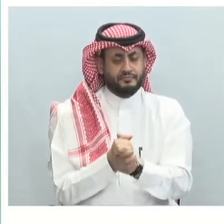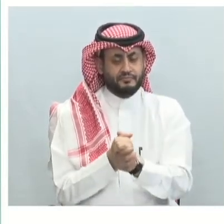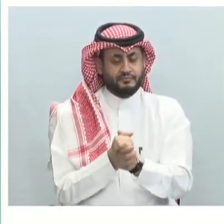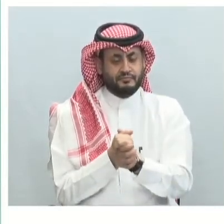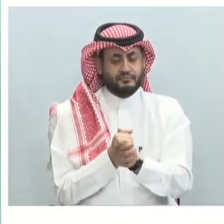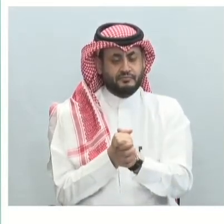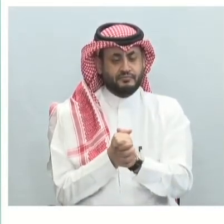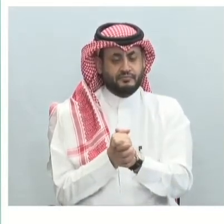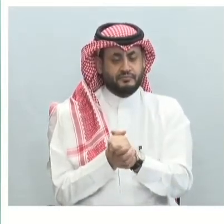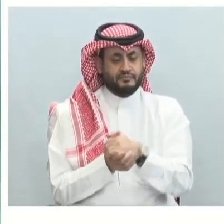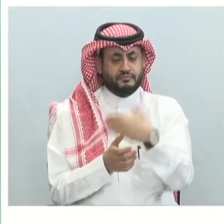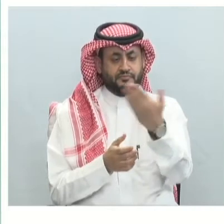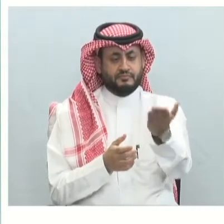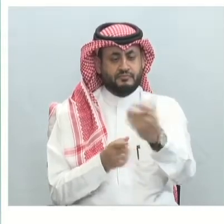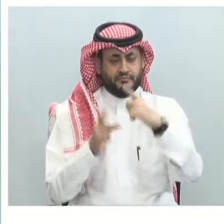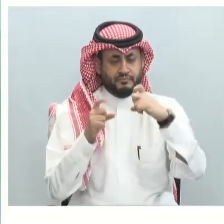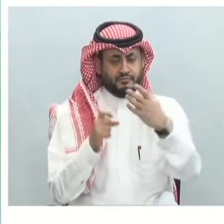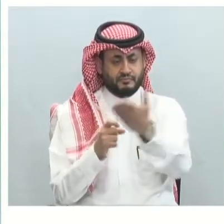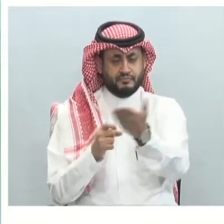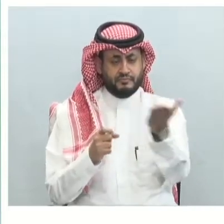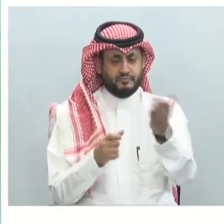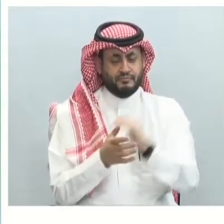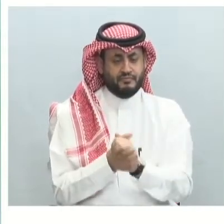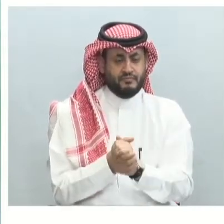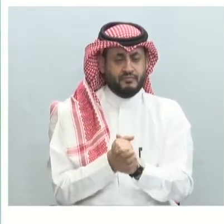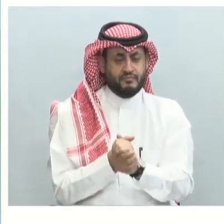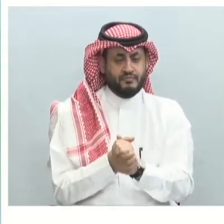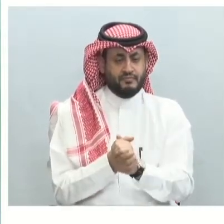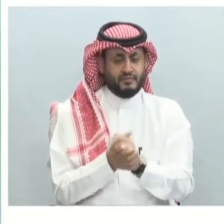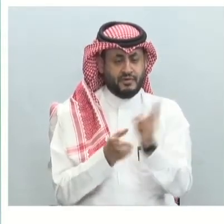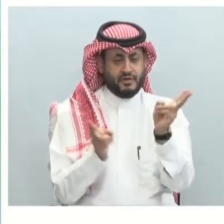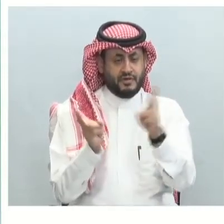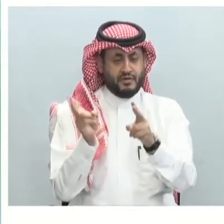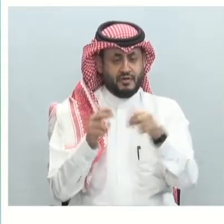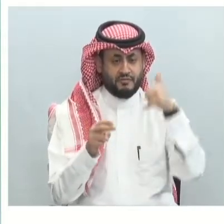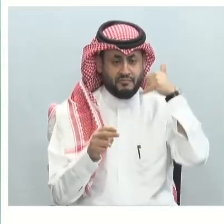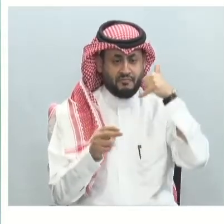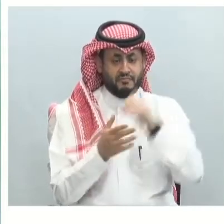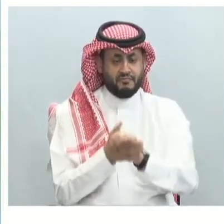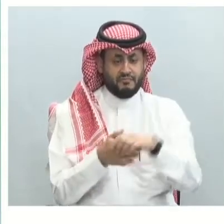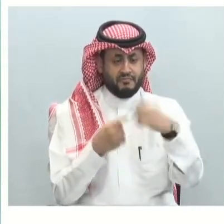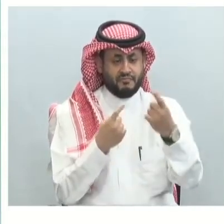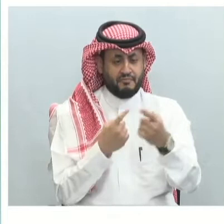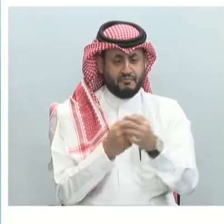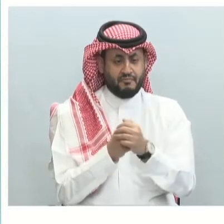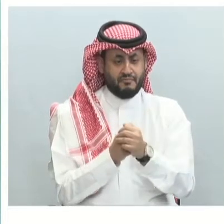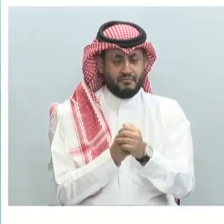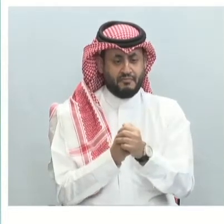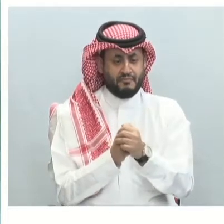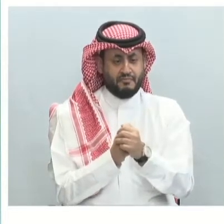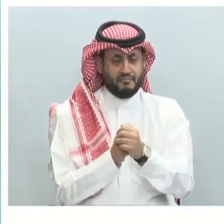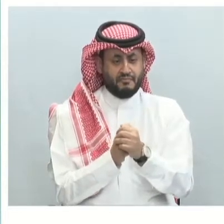doing. Okay, so we have a boy here. We have another boy there. And the first Hello. Boy here says what? Can I speak to